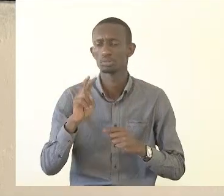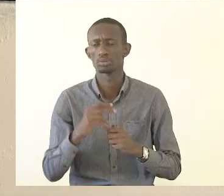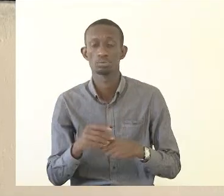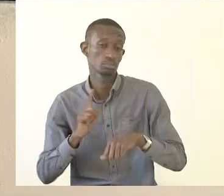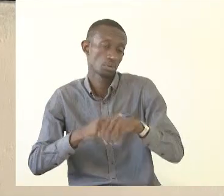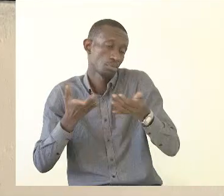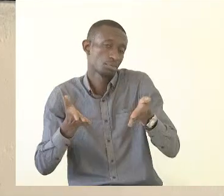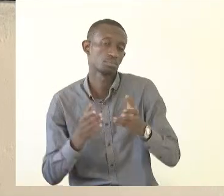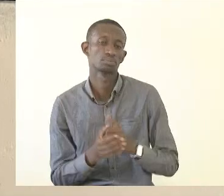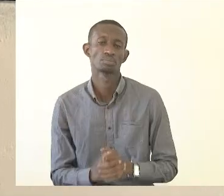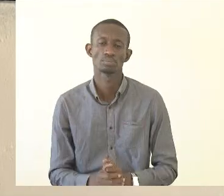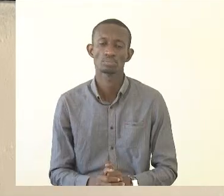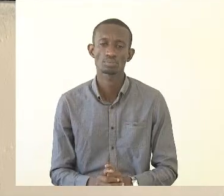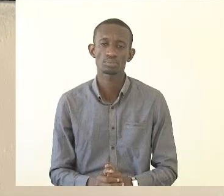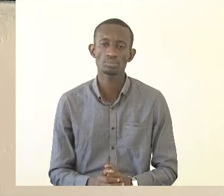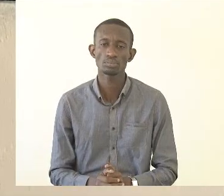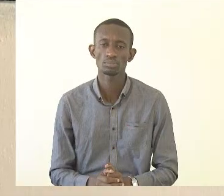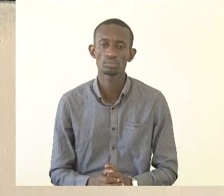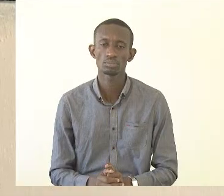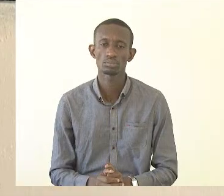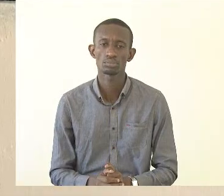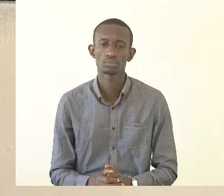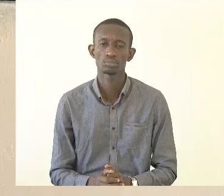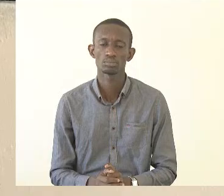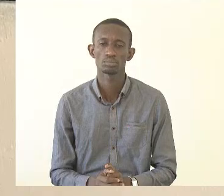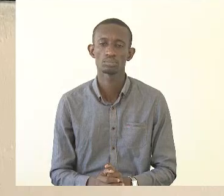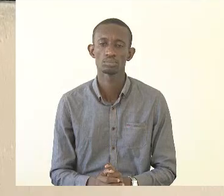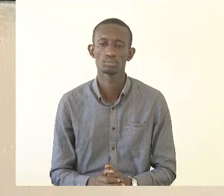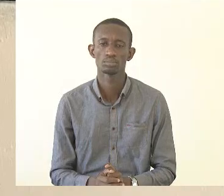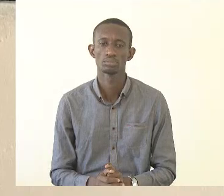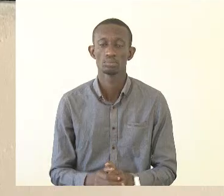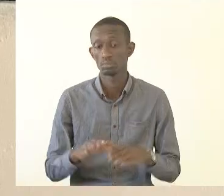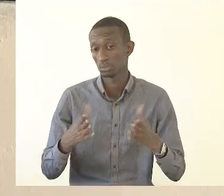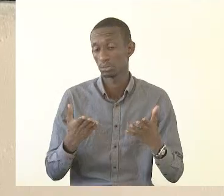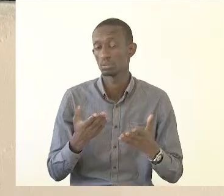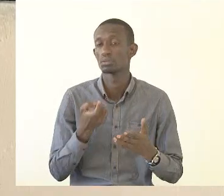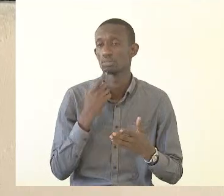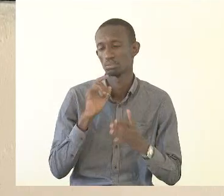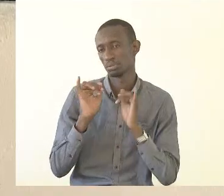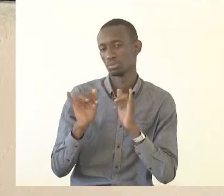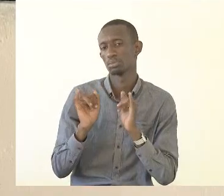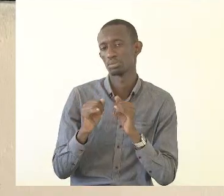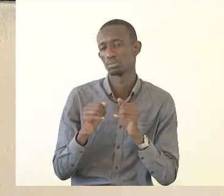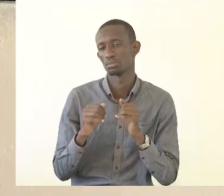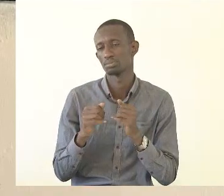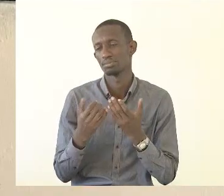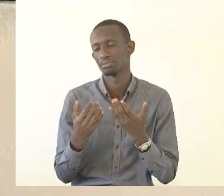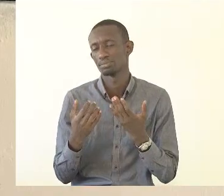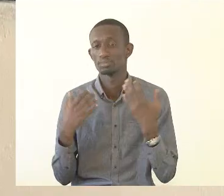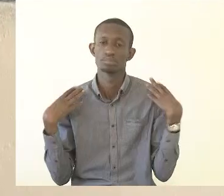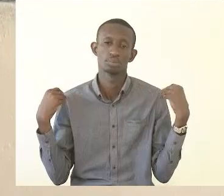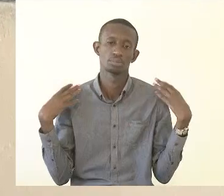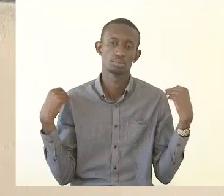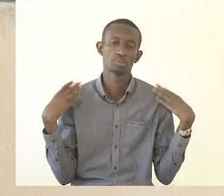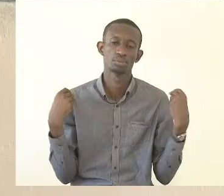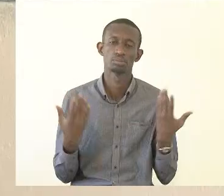time. And of course, I will not leave the exercise, because we have been answering the